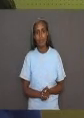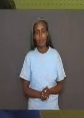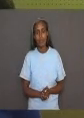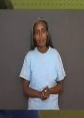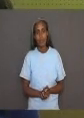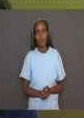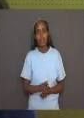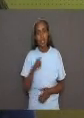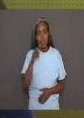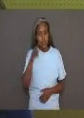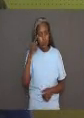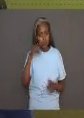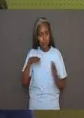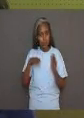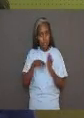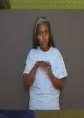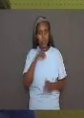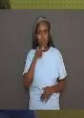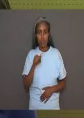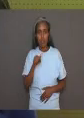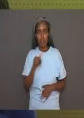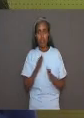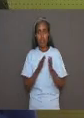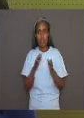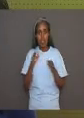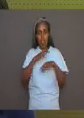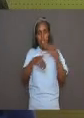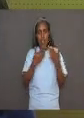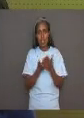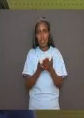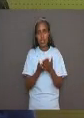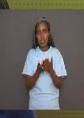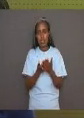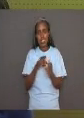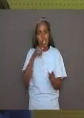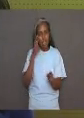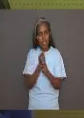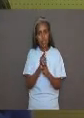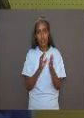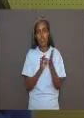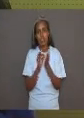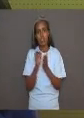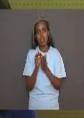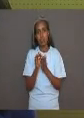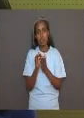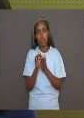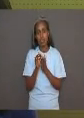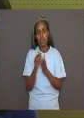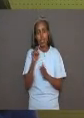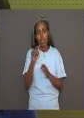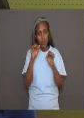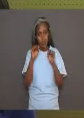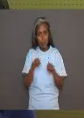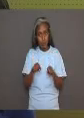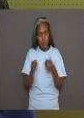Even if you did not have access to the actual numbers, you could